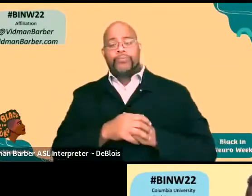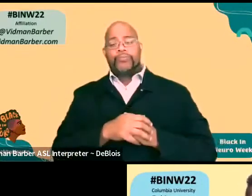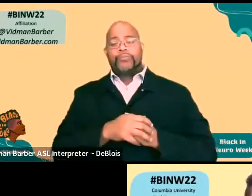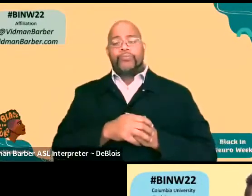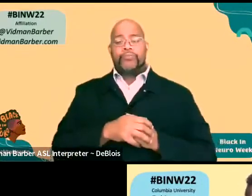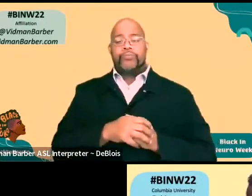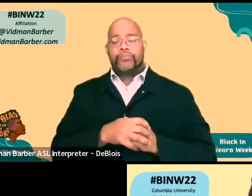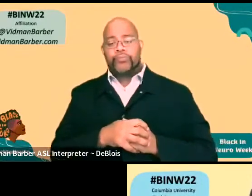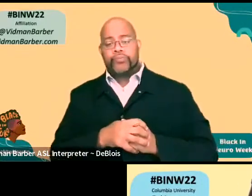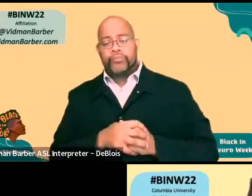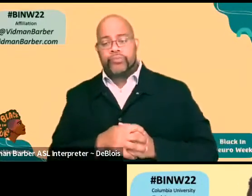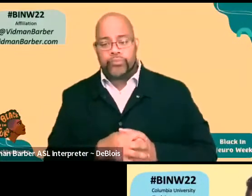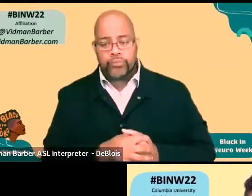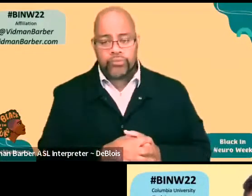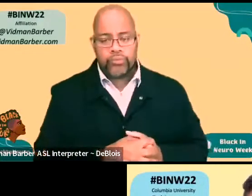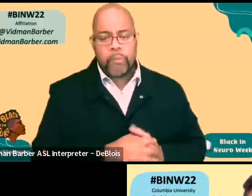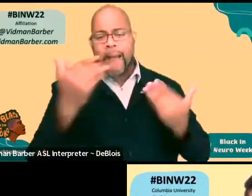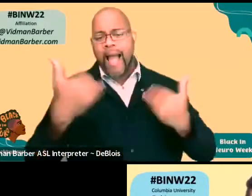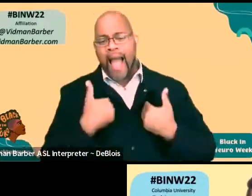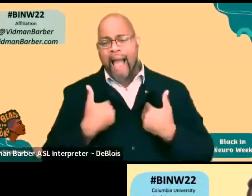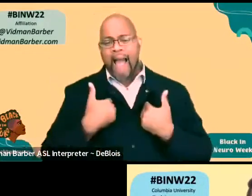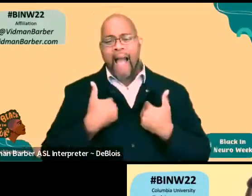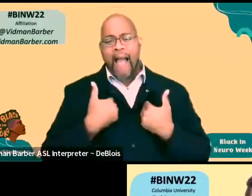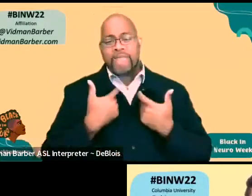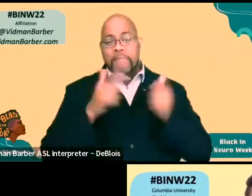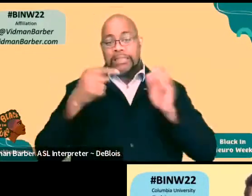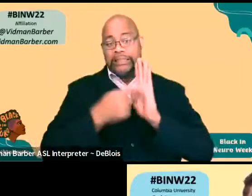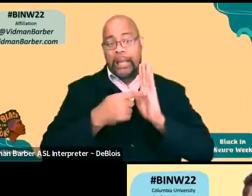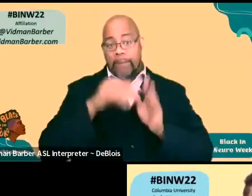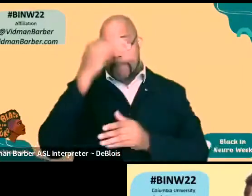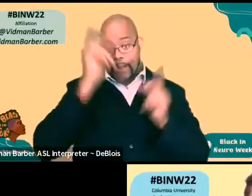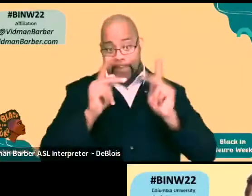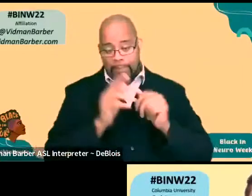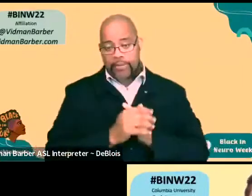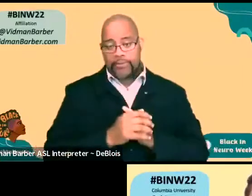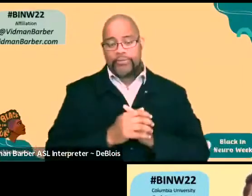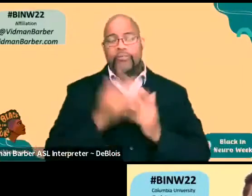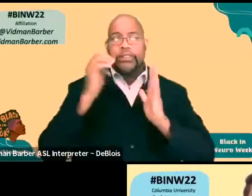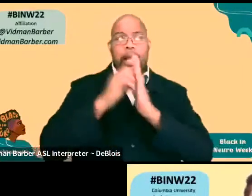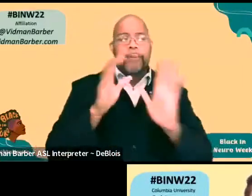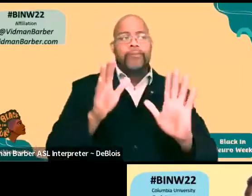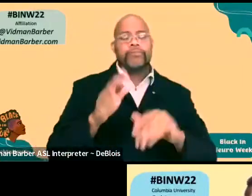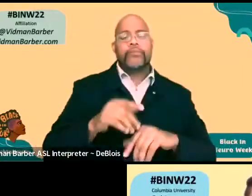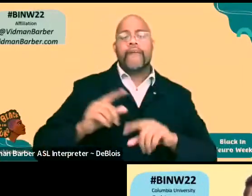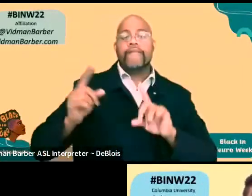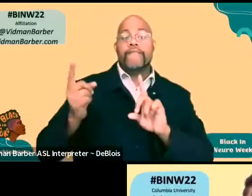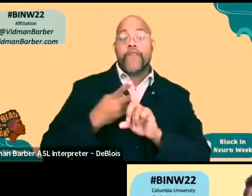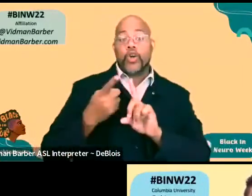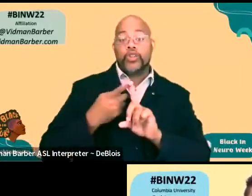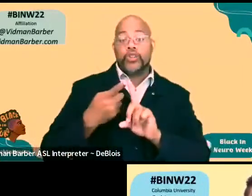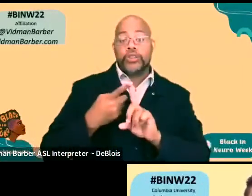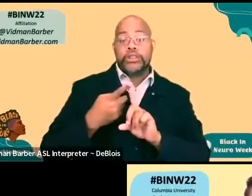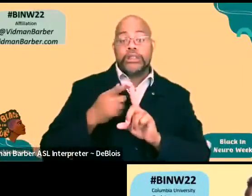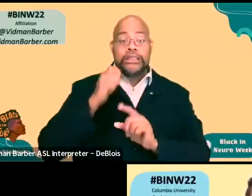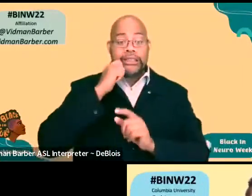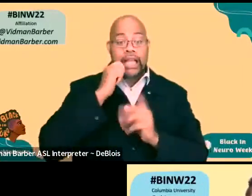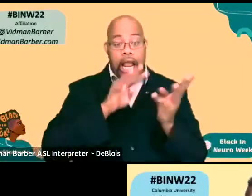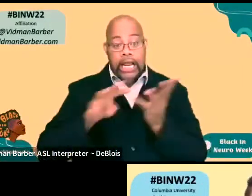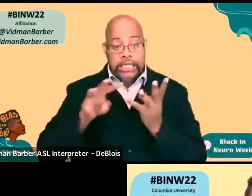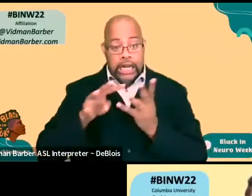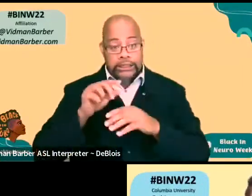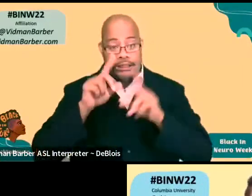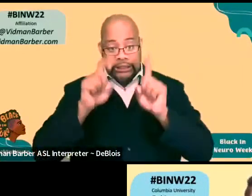that you might have a big sample of Black people, right? So for example, the first skin conductance